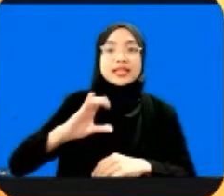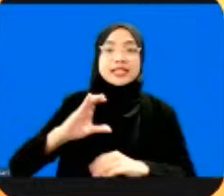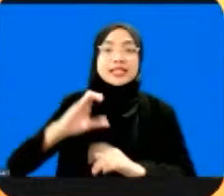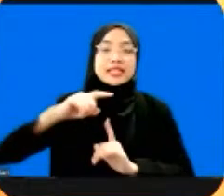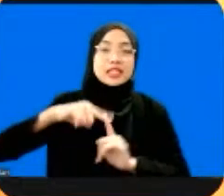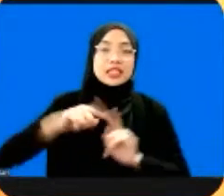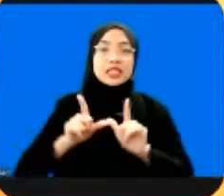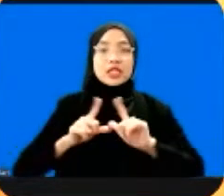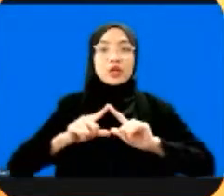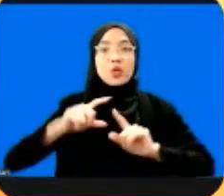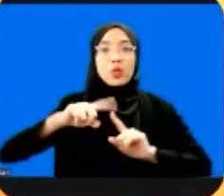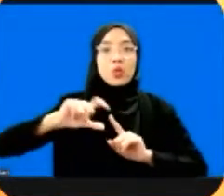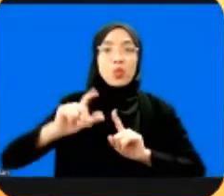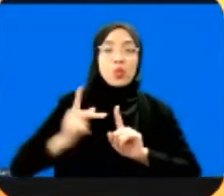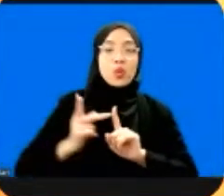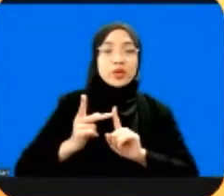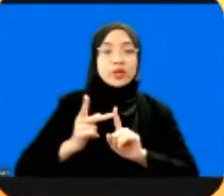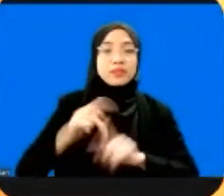and also with my